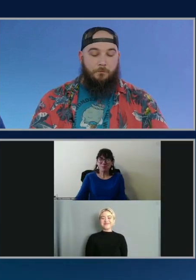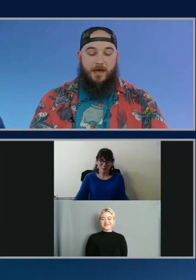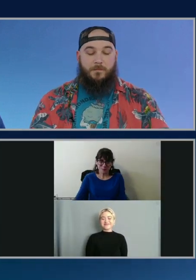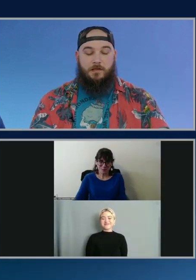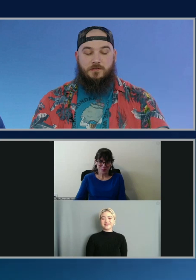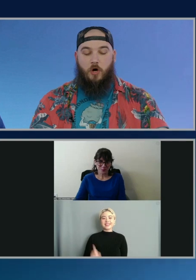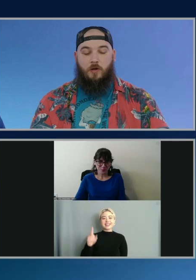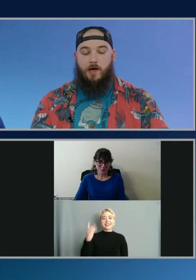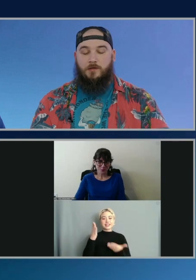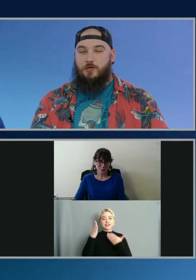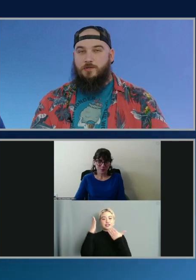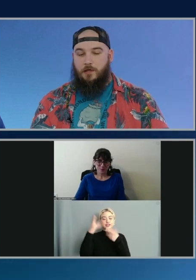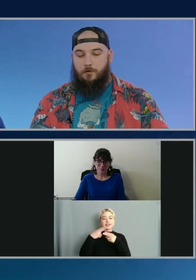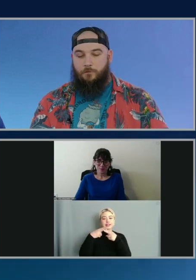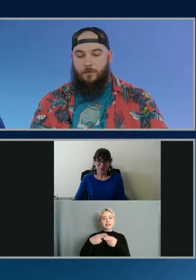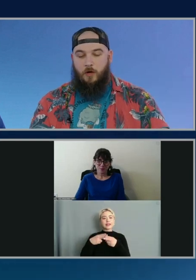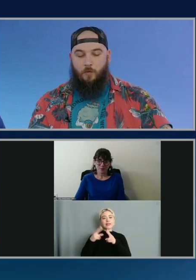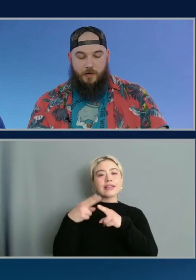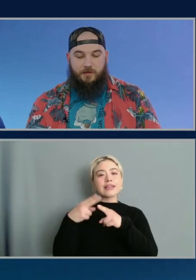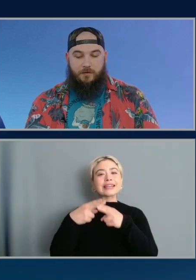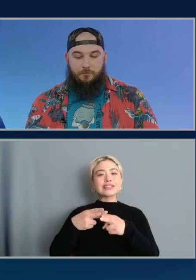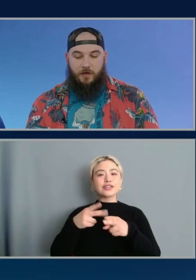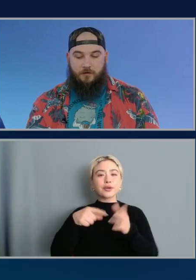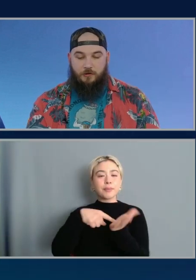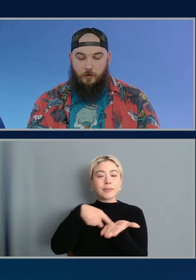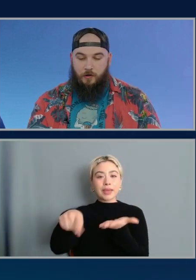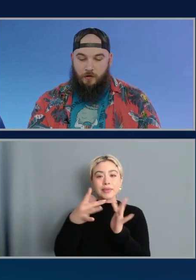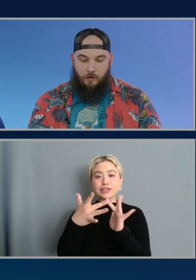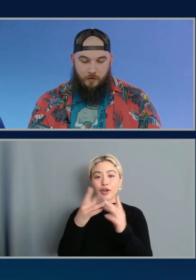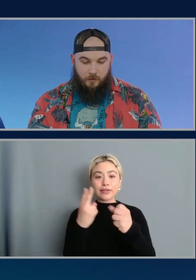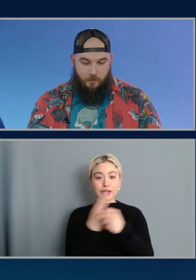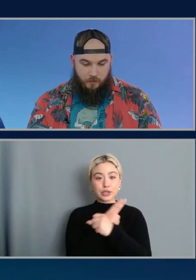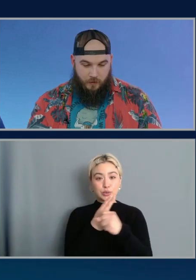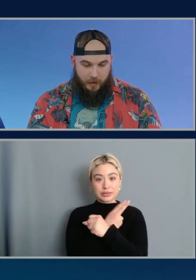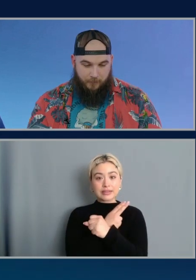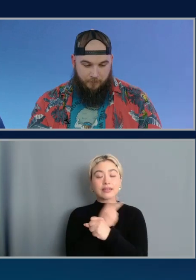called Payments Online Using. What it did, it took